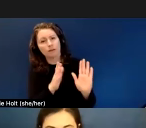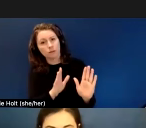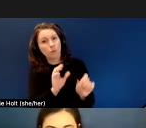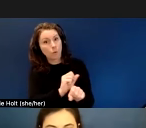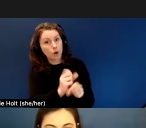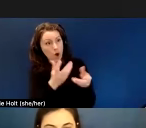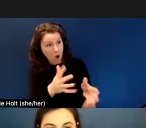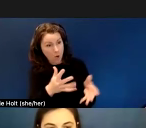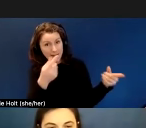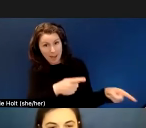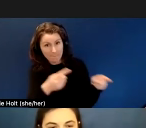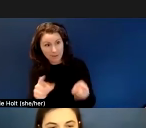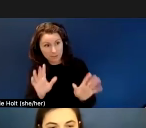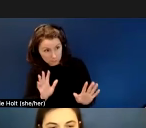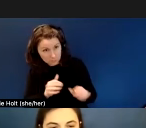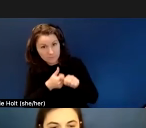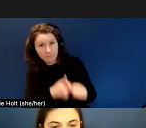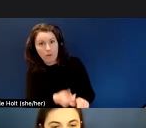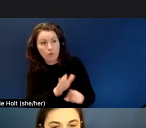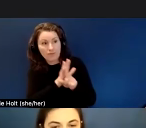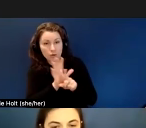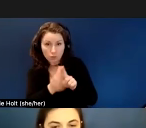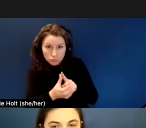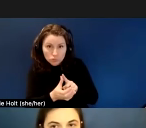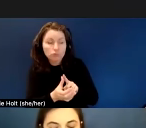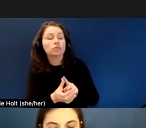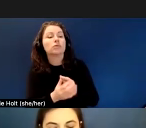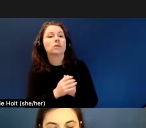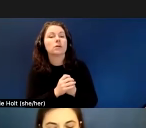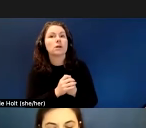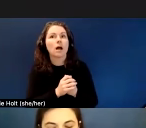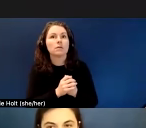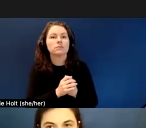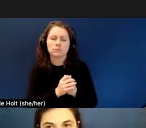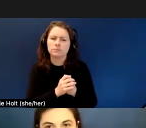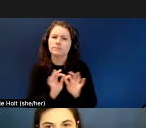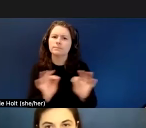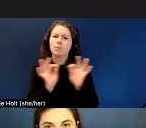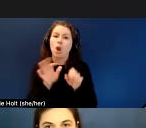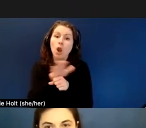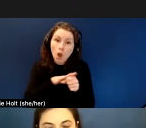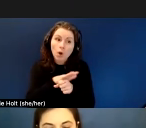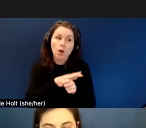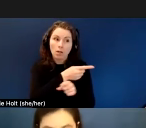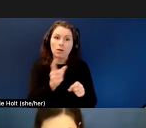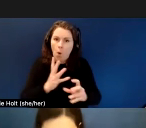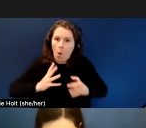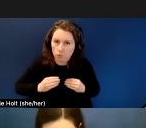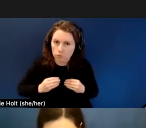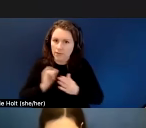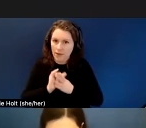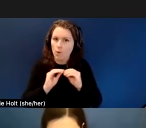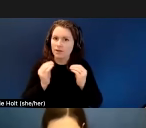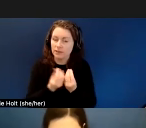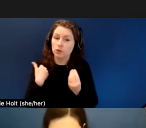been accomplished there. We want to respect the culture that is there, and we want local ownership of an organization that we